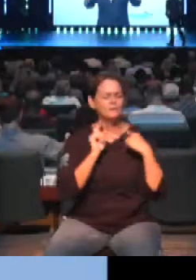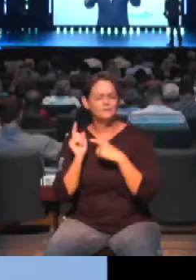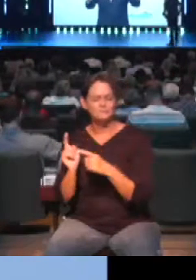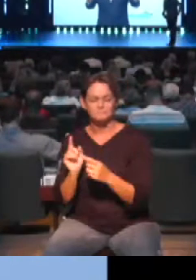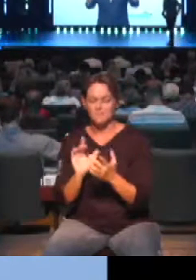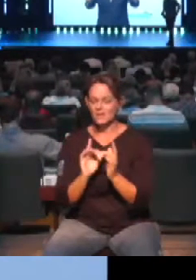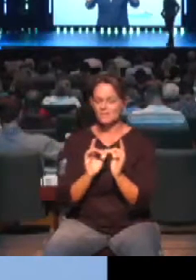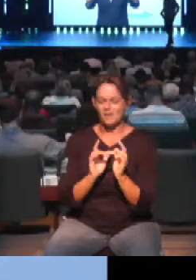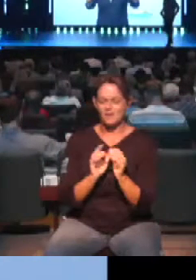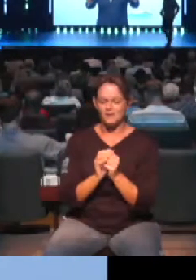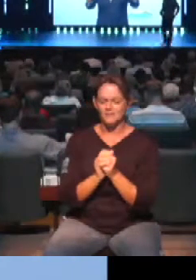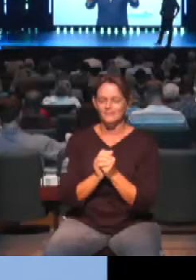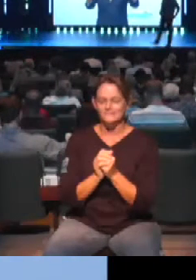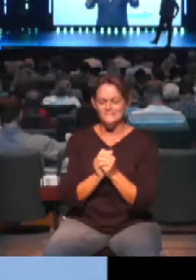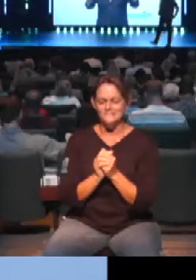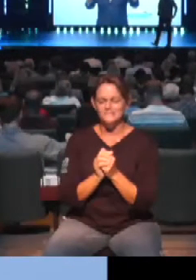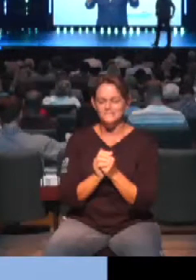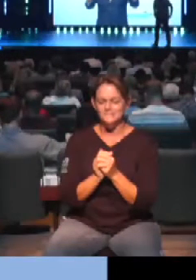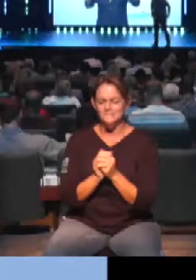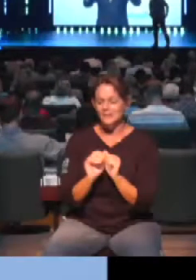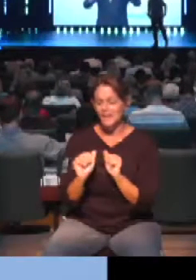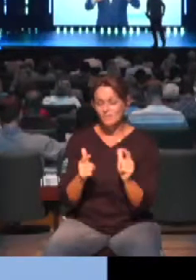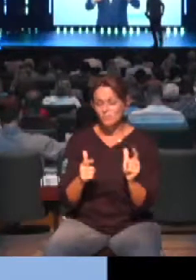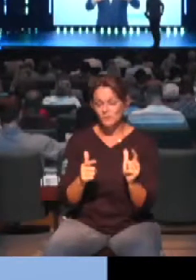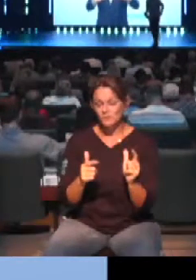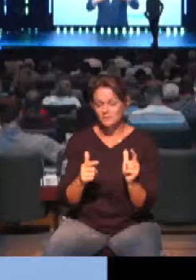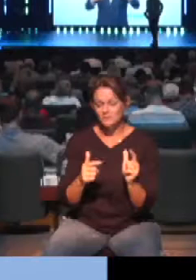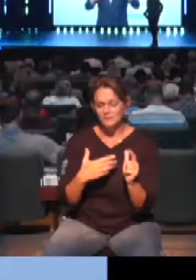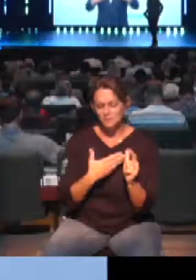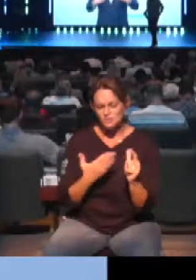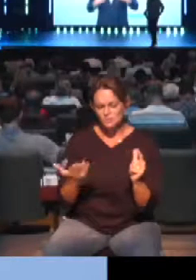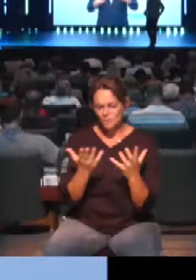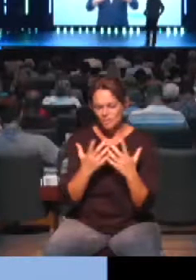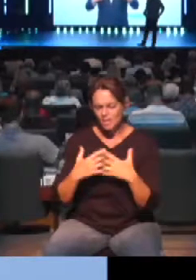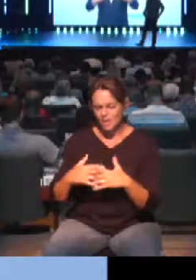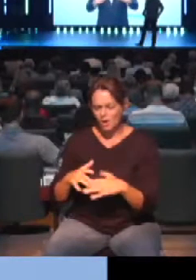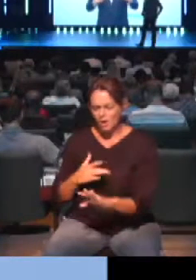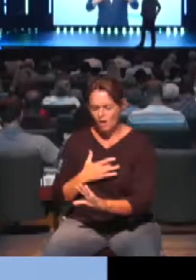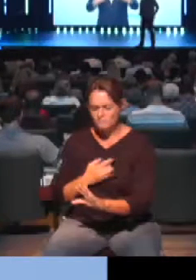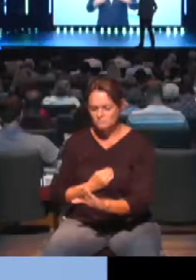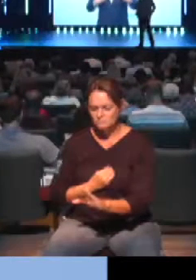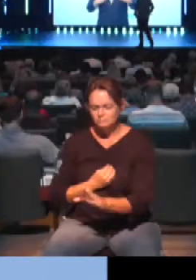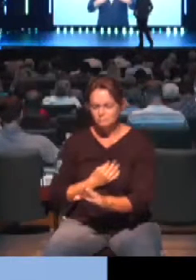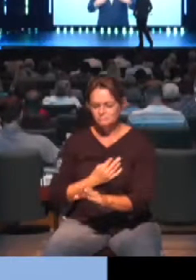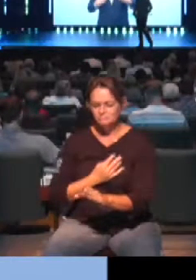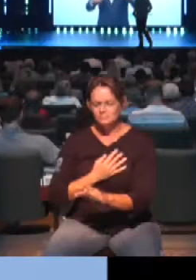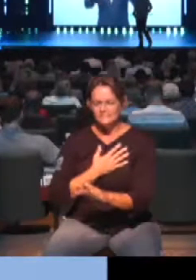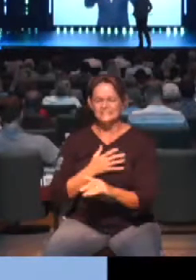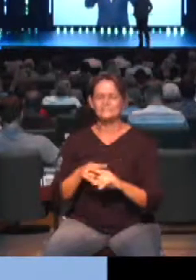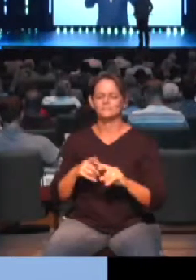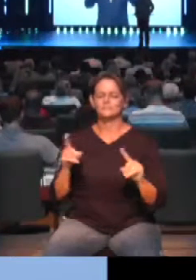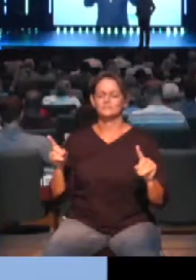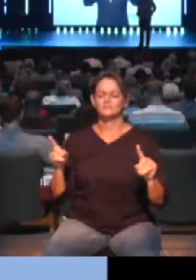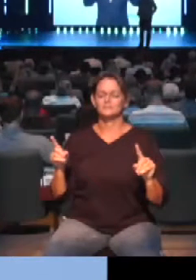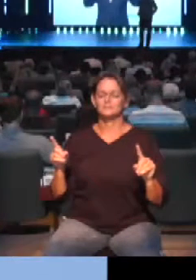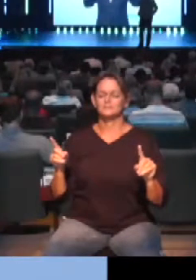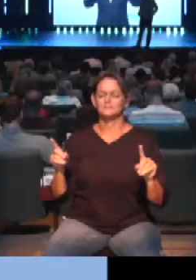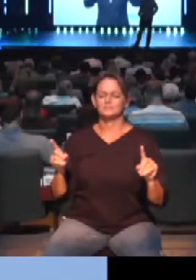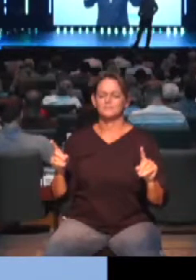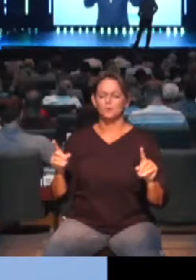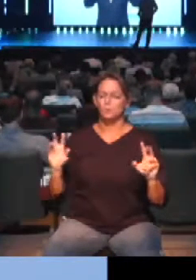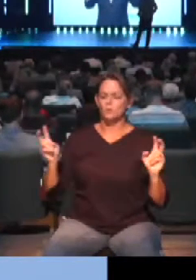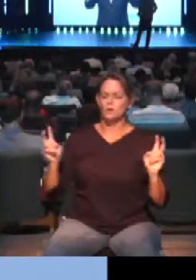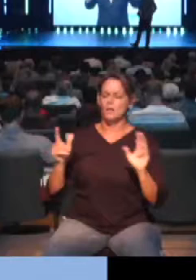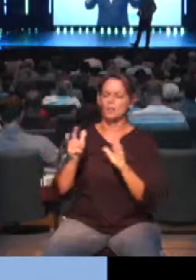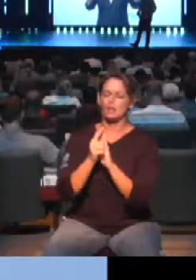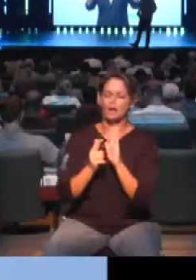online, every person, that you will do a work in our hearts that will never be the same. It won't be a